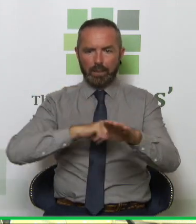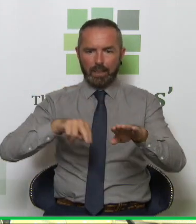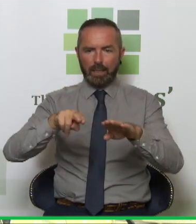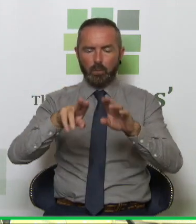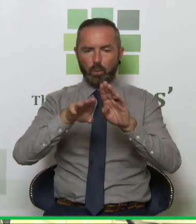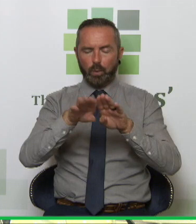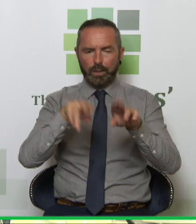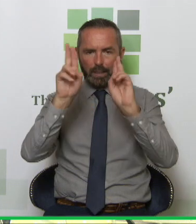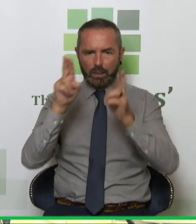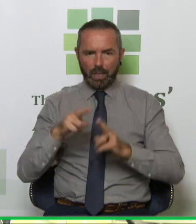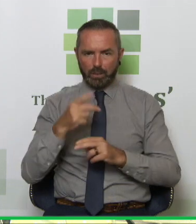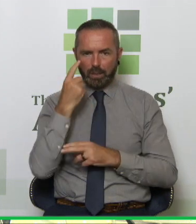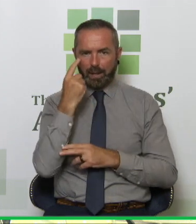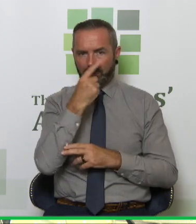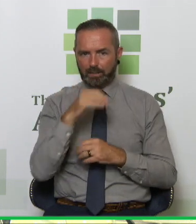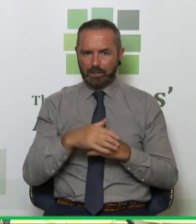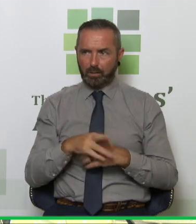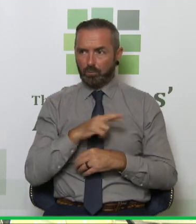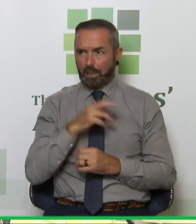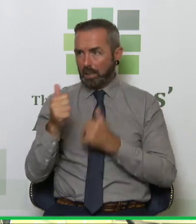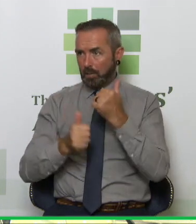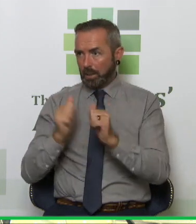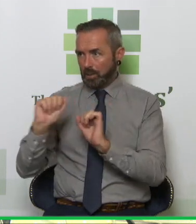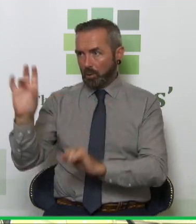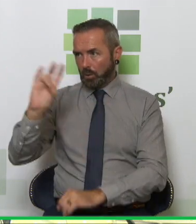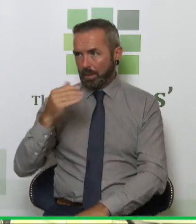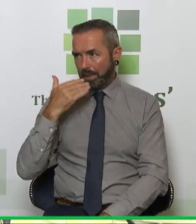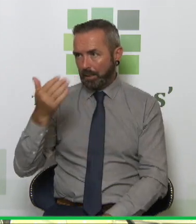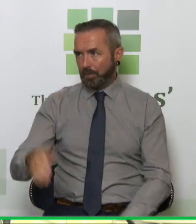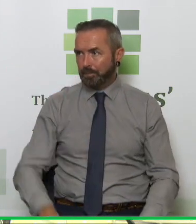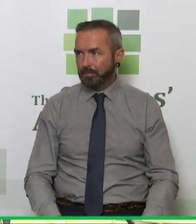with the criminological evidence. So I really appreciate the question. Thank you.